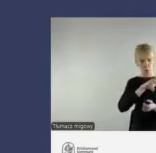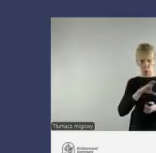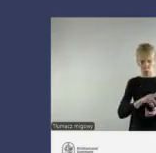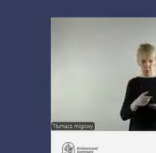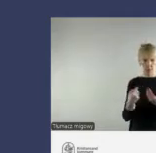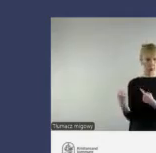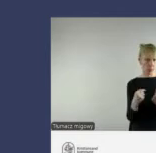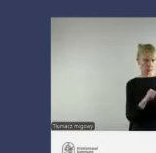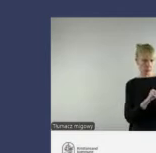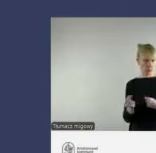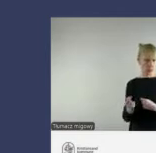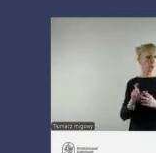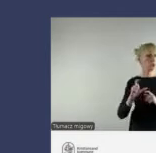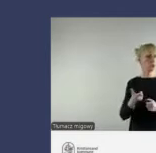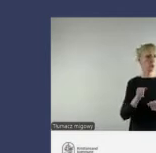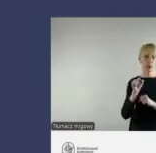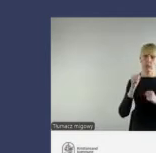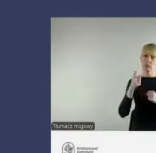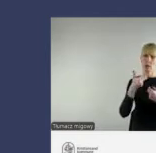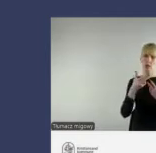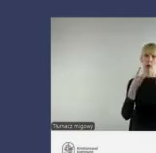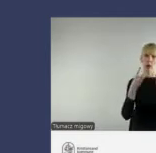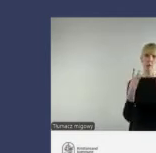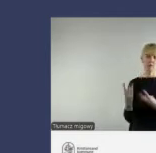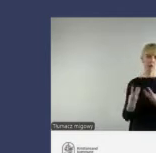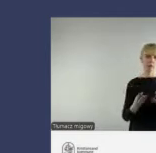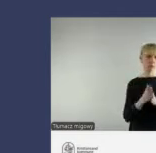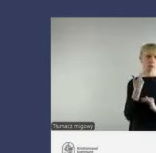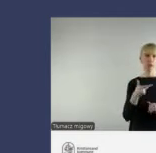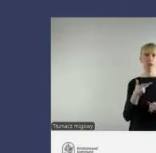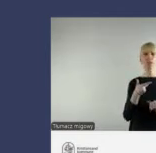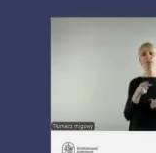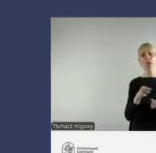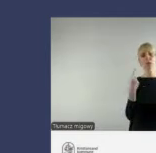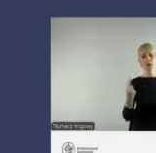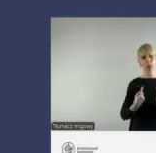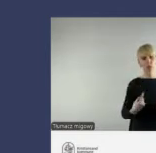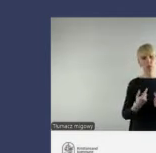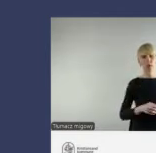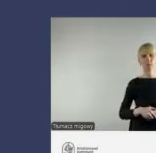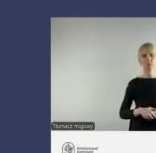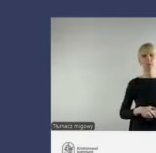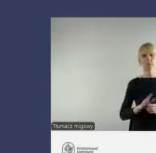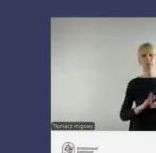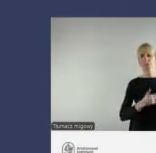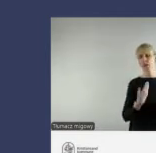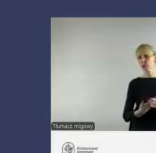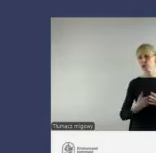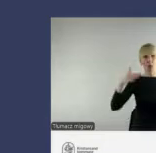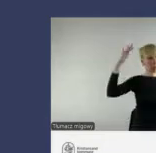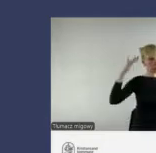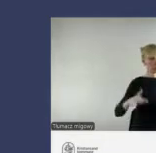with extreme weather, snow and hurricane over 3 to 4 days, and they come up with 5 to